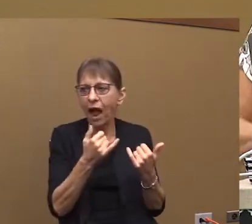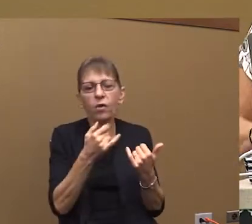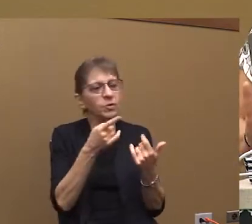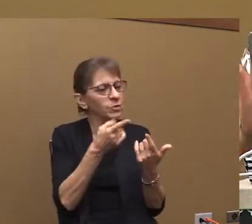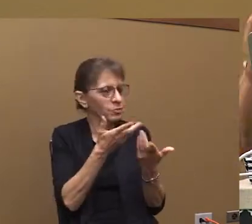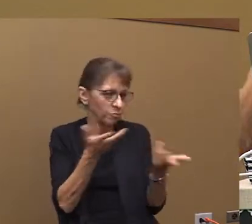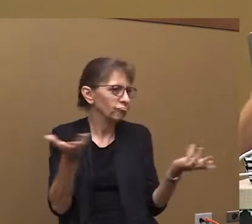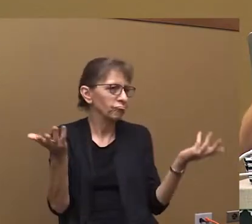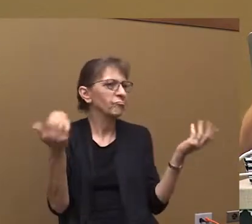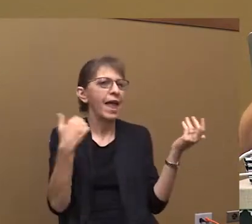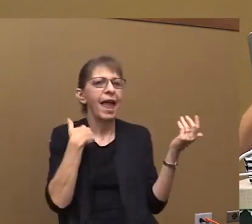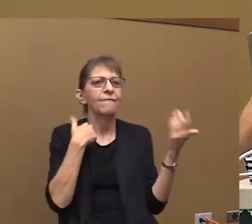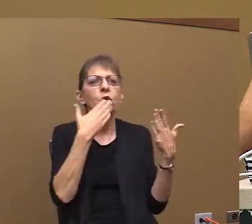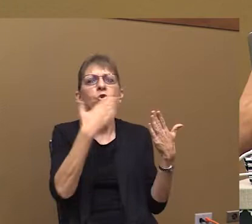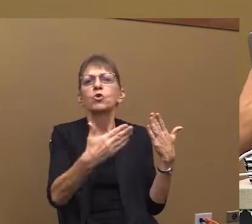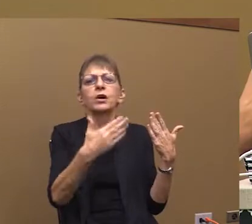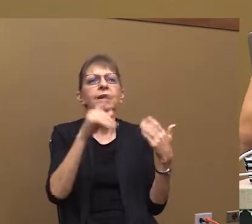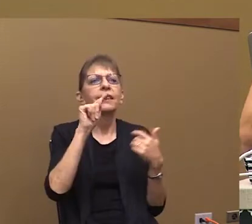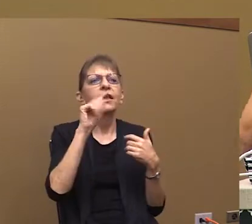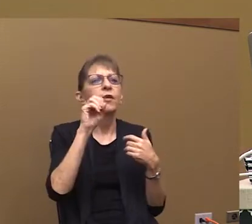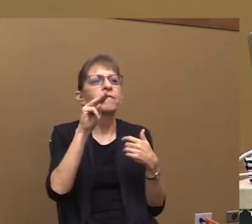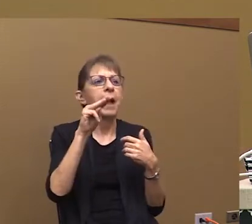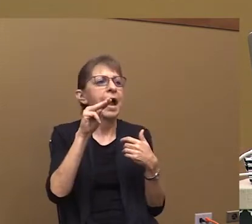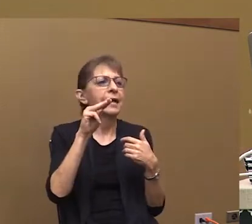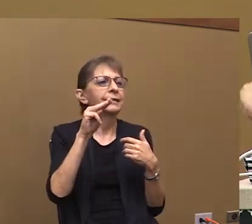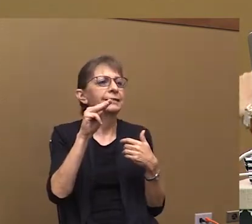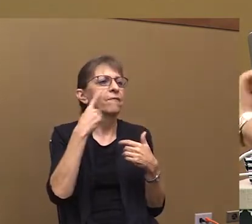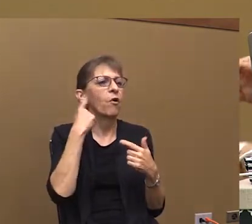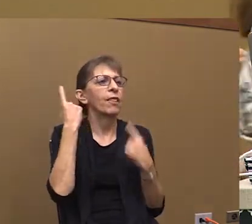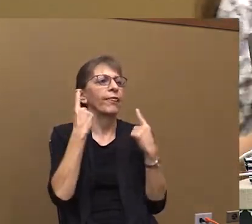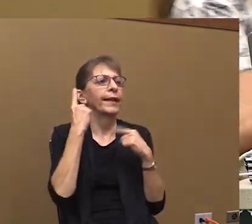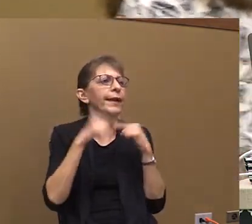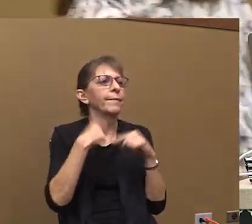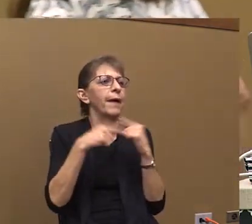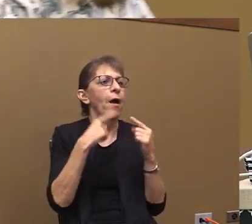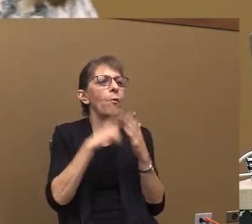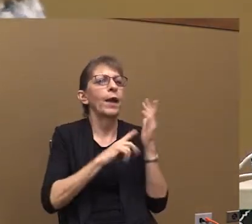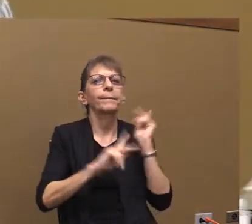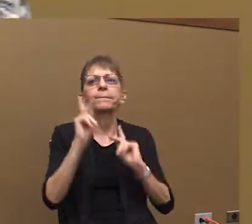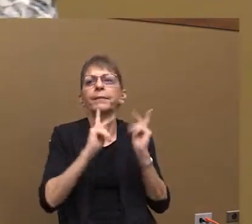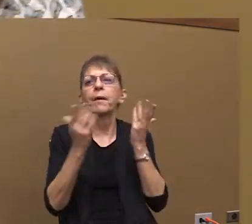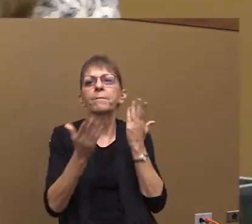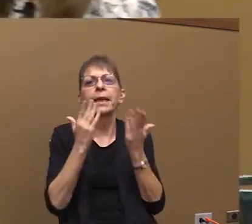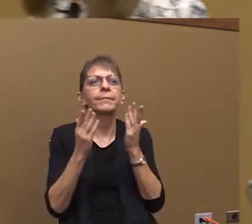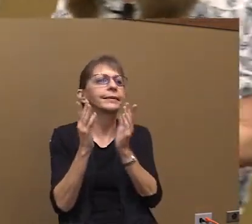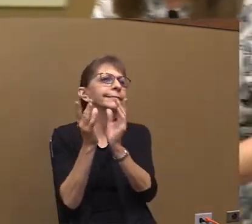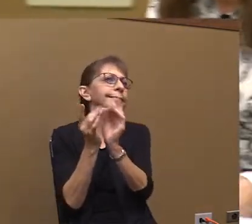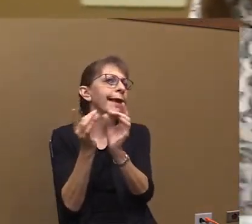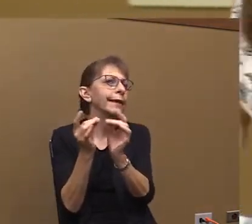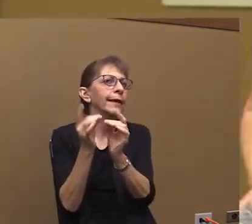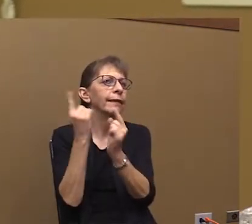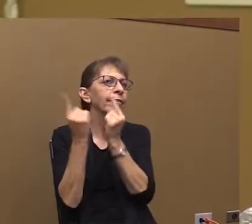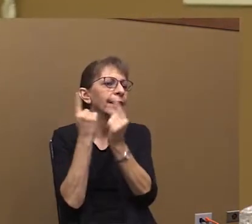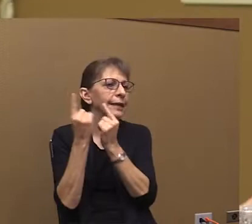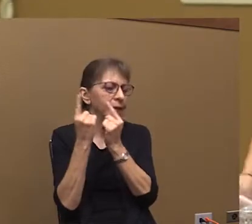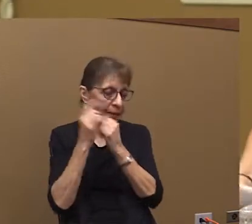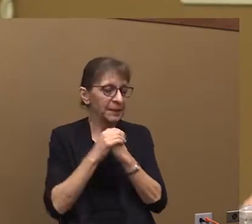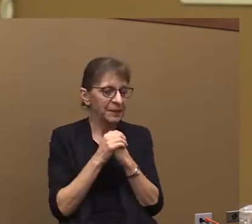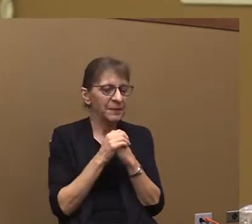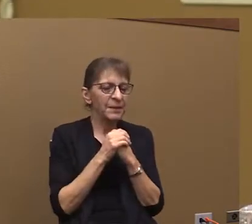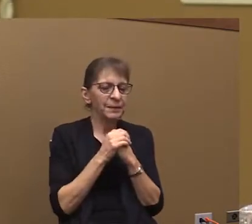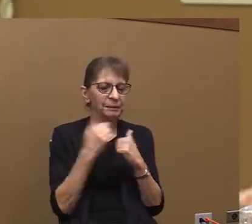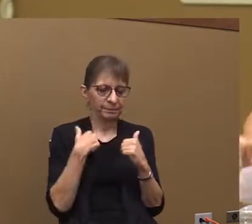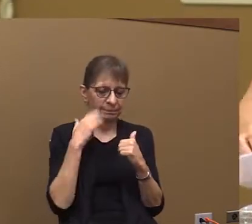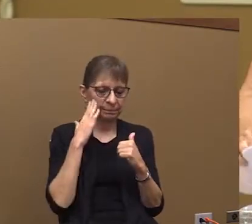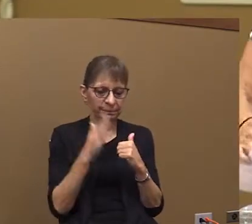one quick closing activity that I'm going to do with you now that you've got great theory of mind